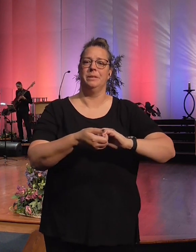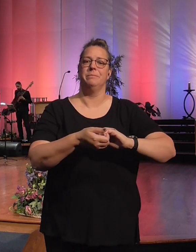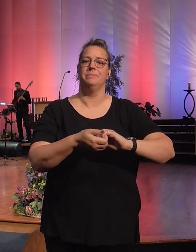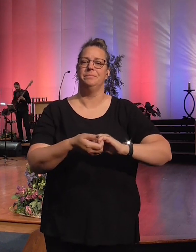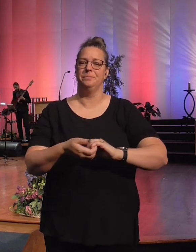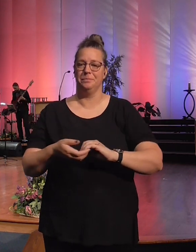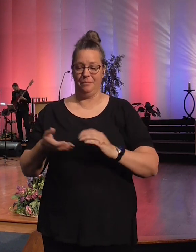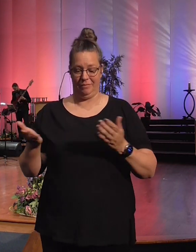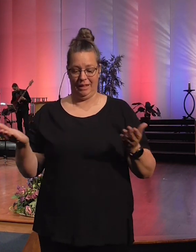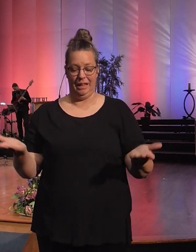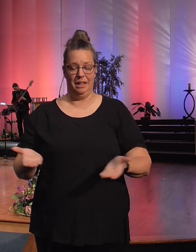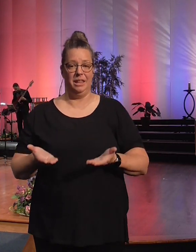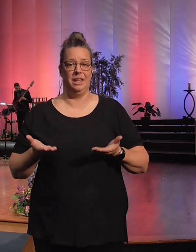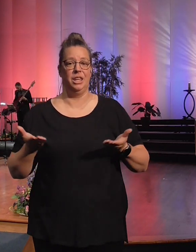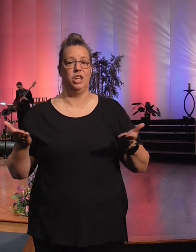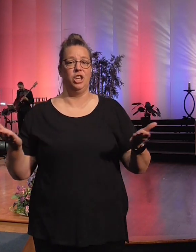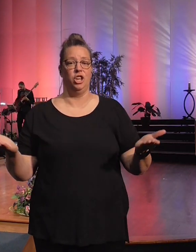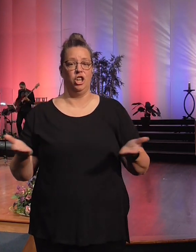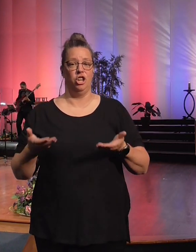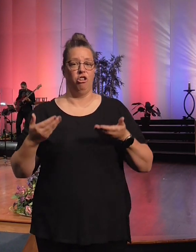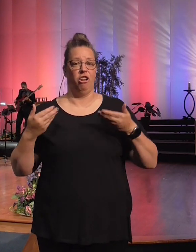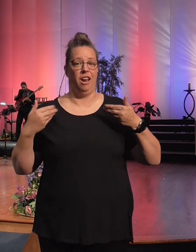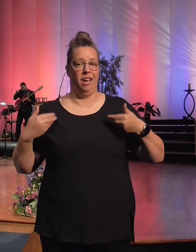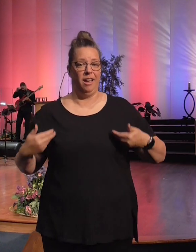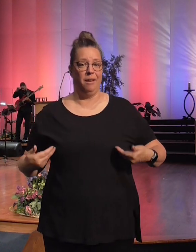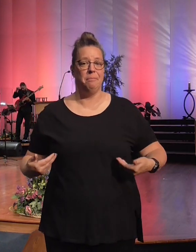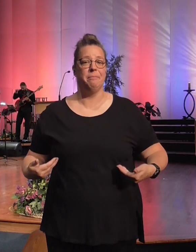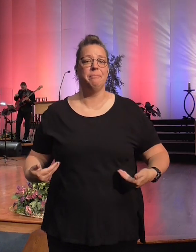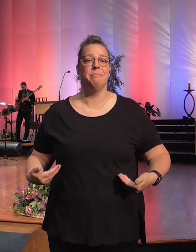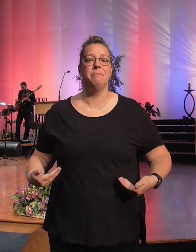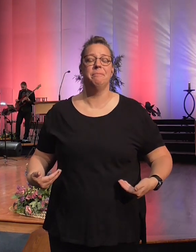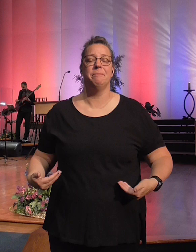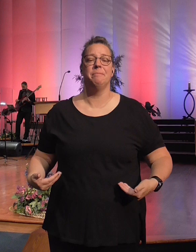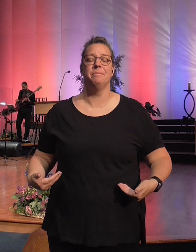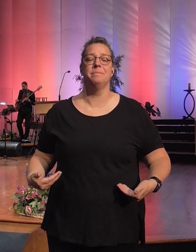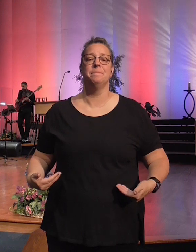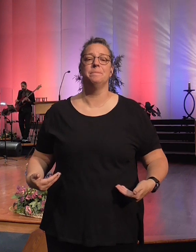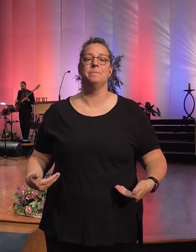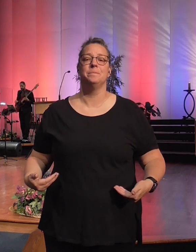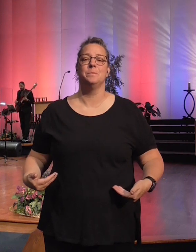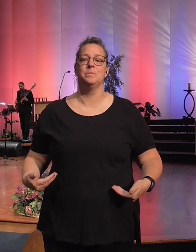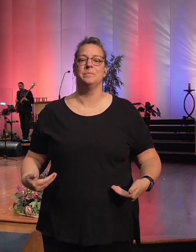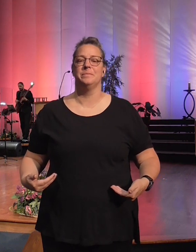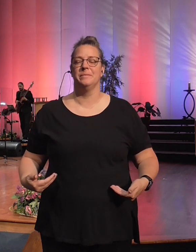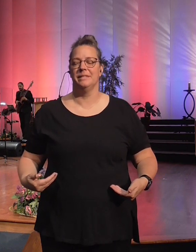Here I am,